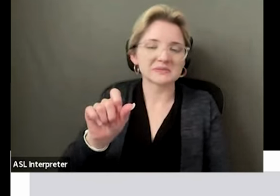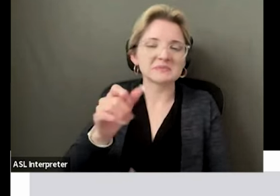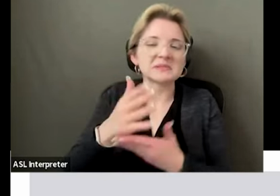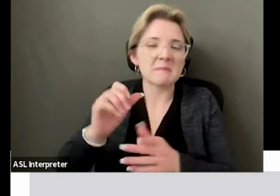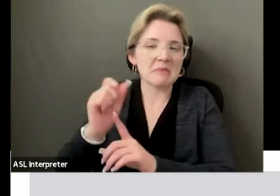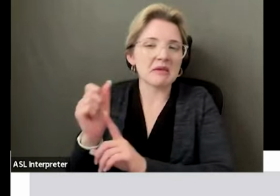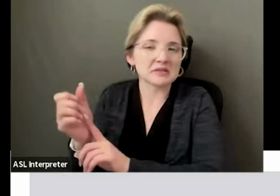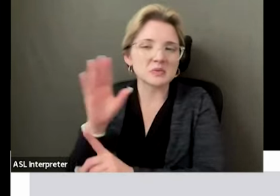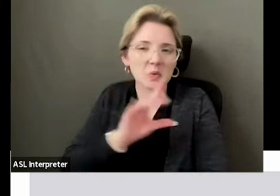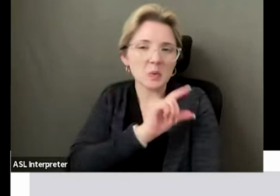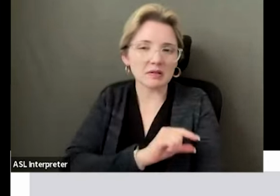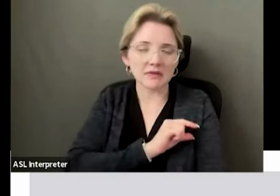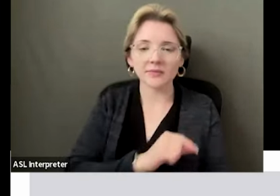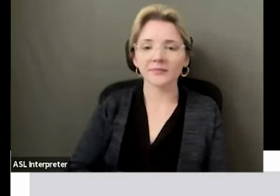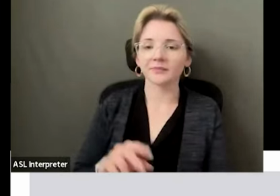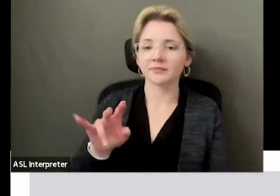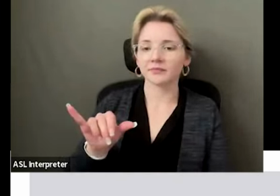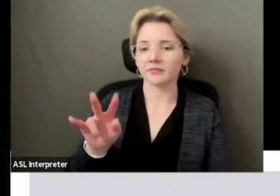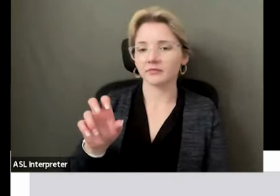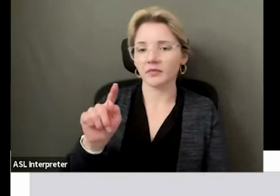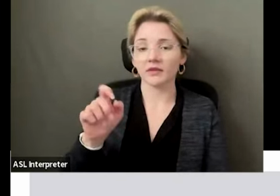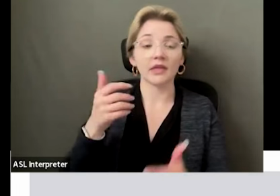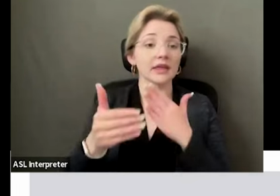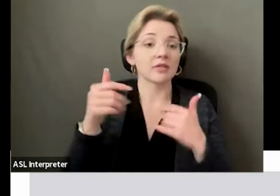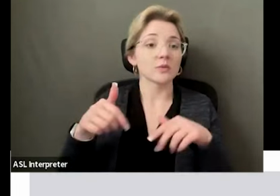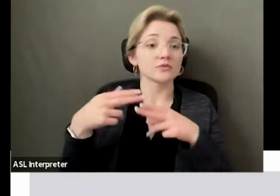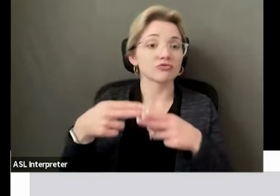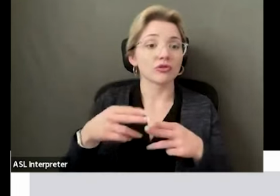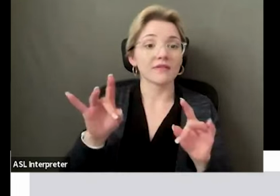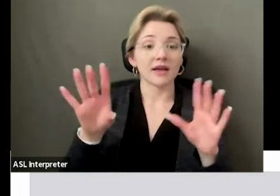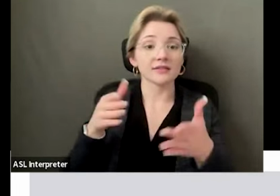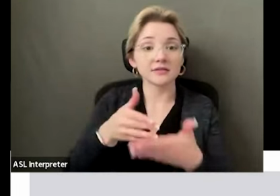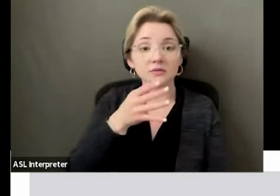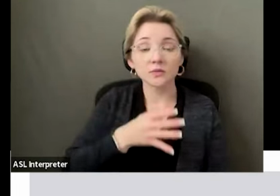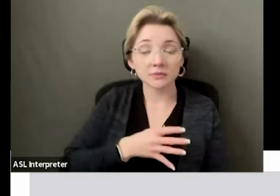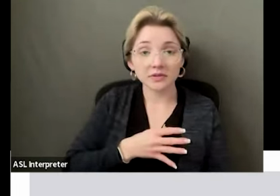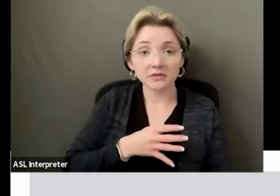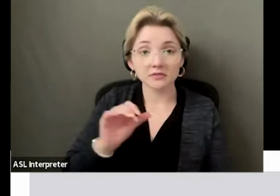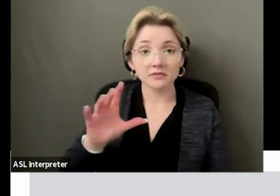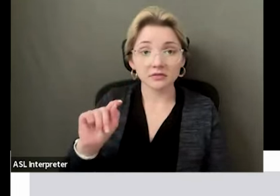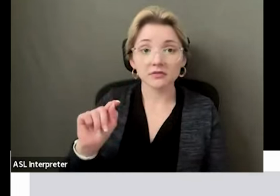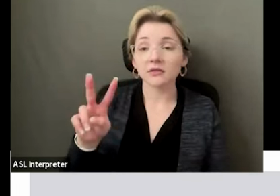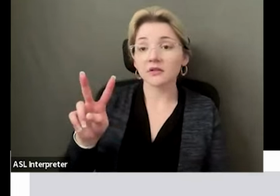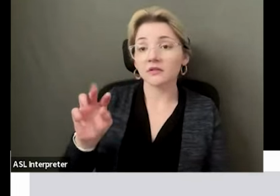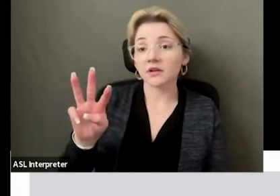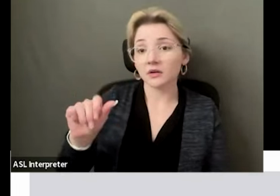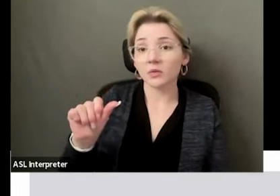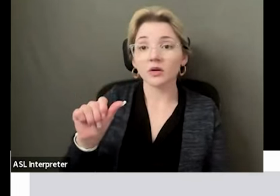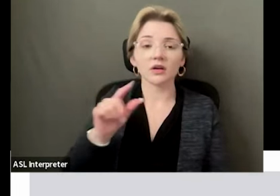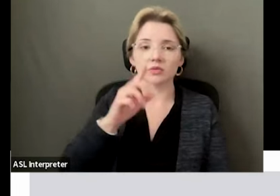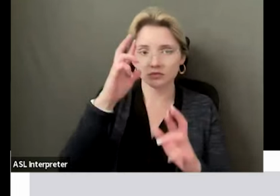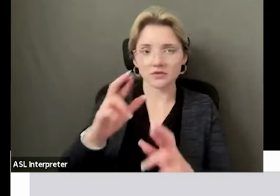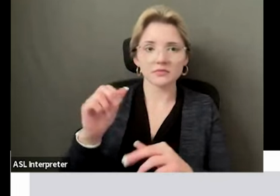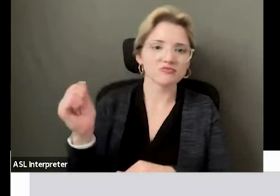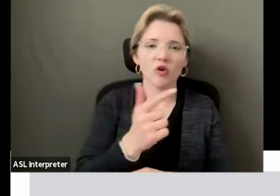Okay. And then also, even though this is called the Violence Against Women Act, VAWA applies to all survivors, regardless of their sex, gender identity,